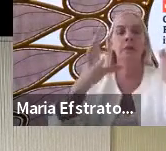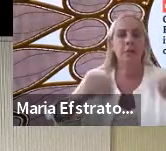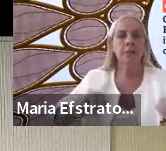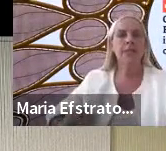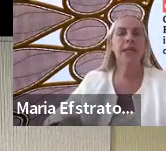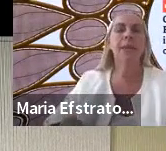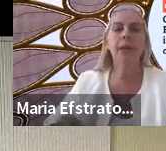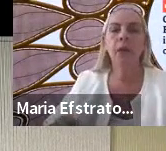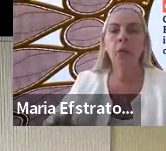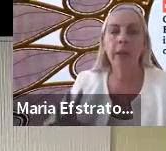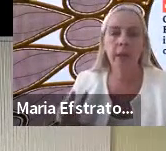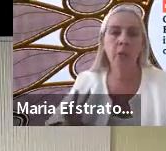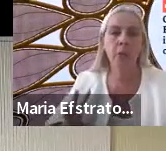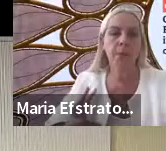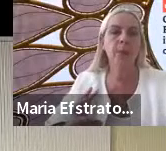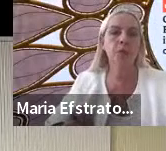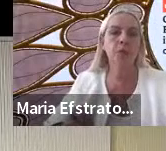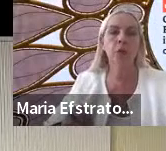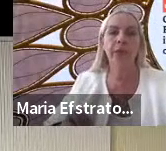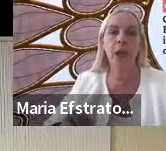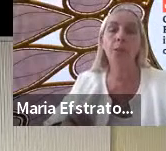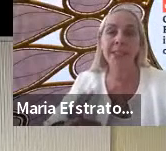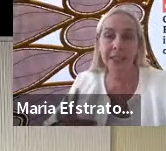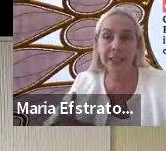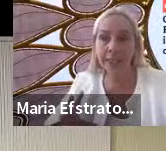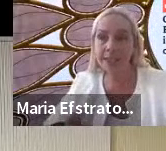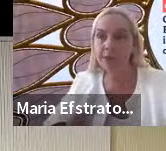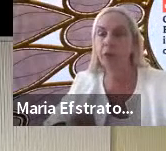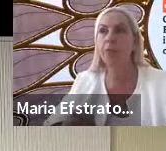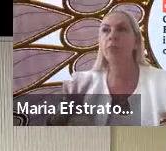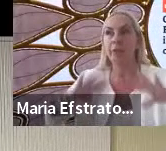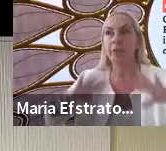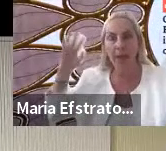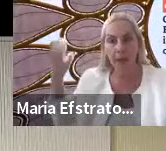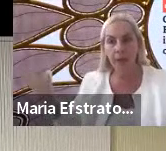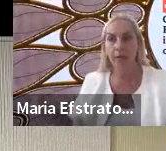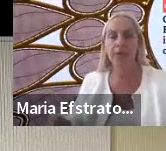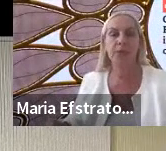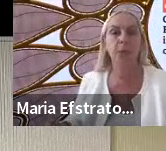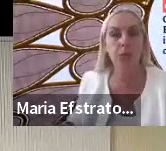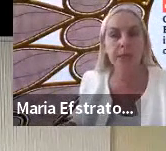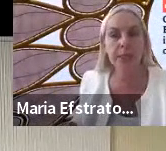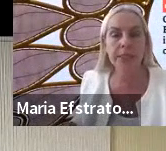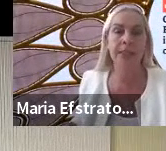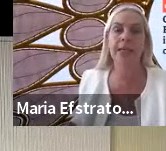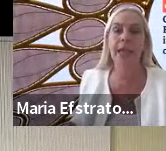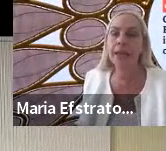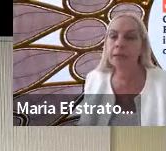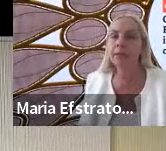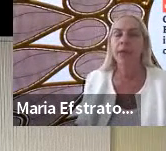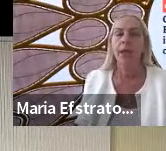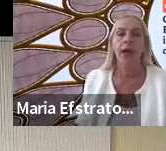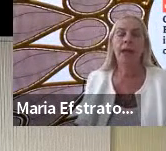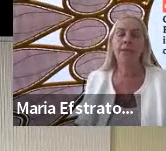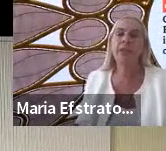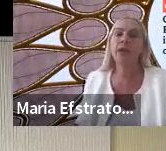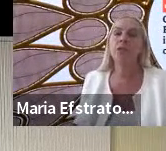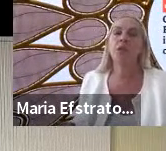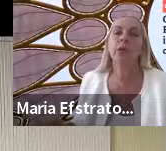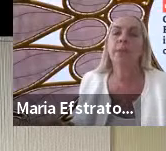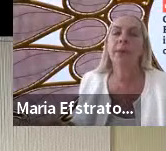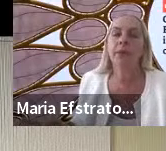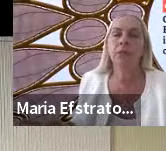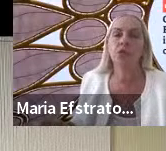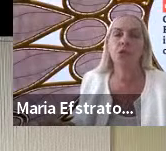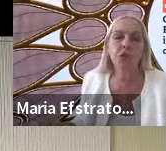one table, we put all the obstacles from their responses at the end. And they